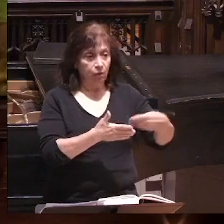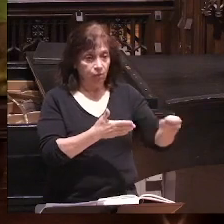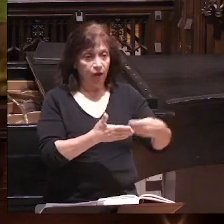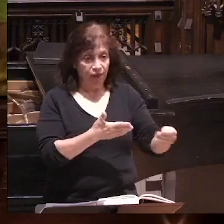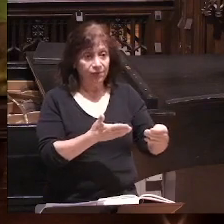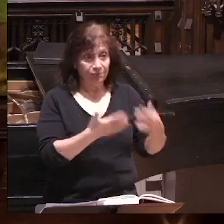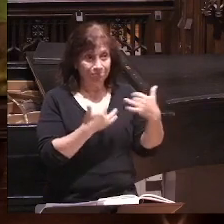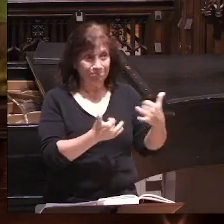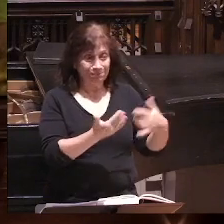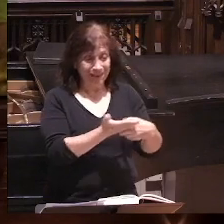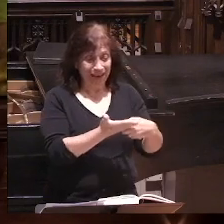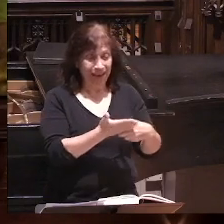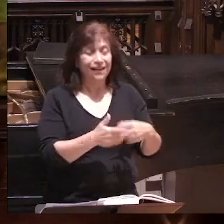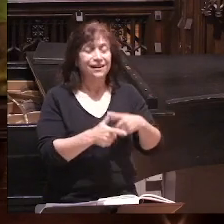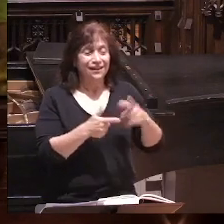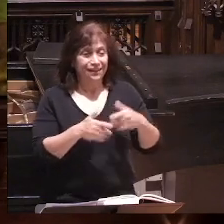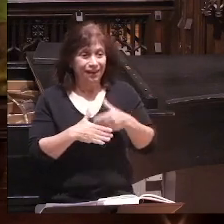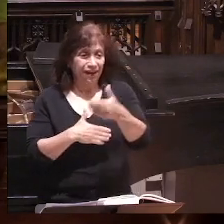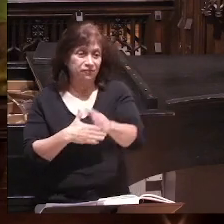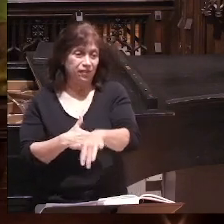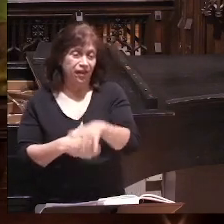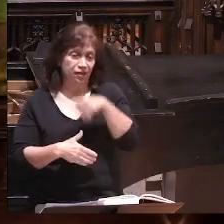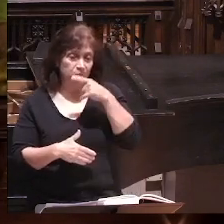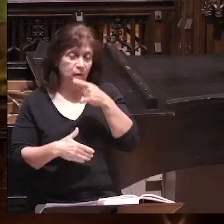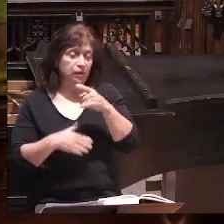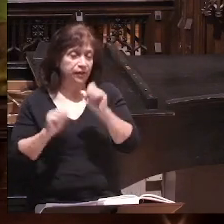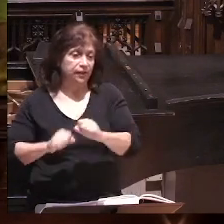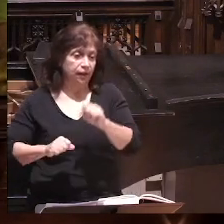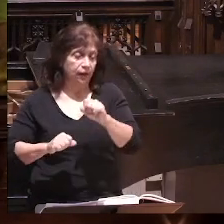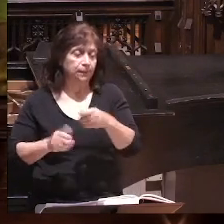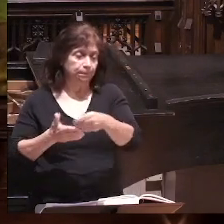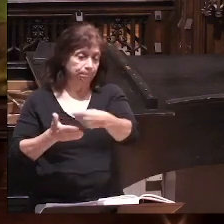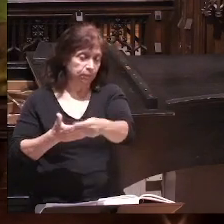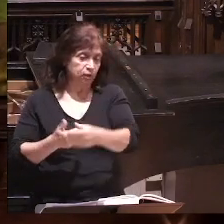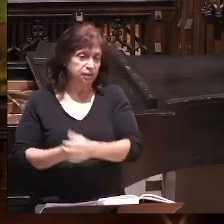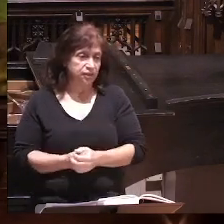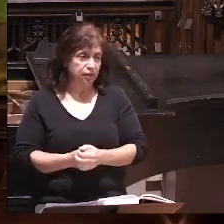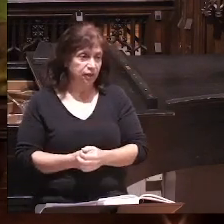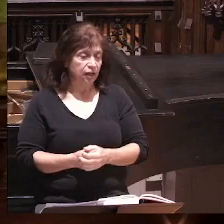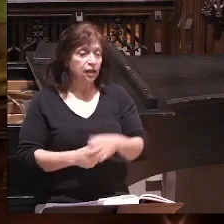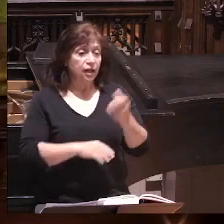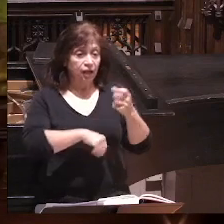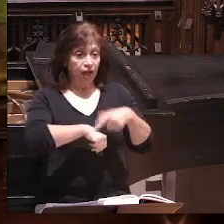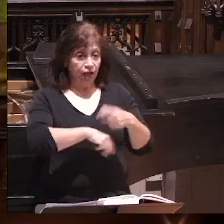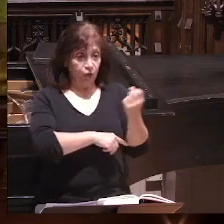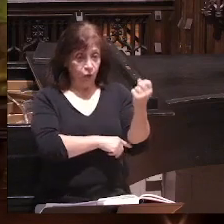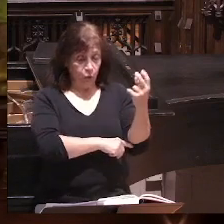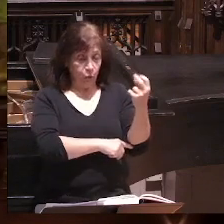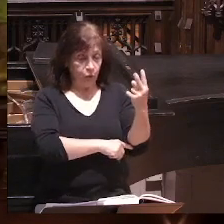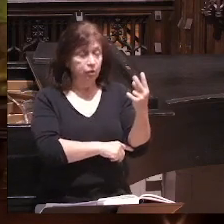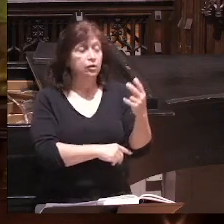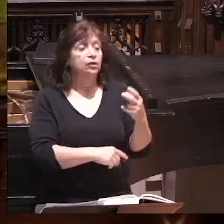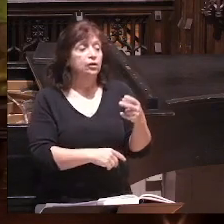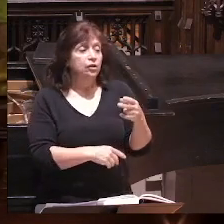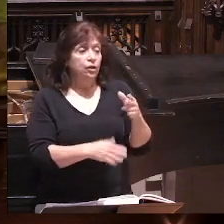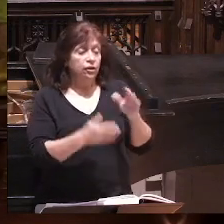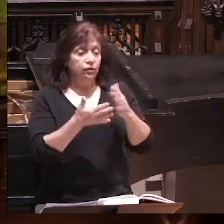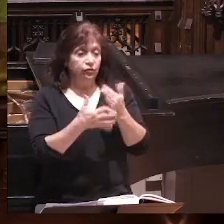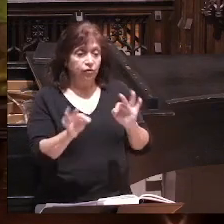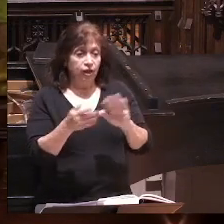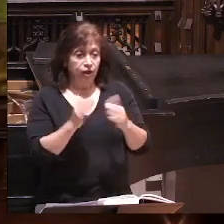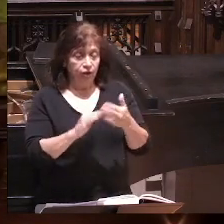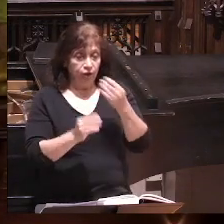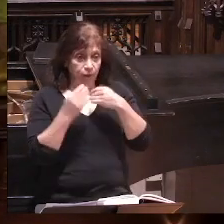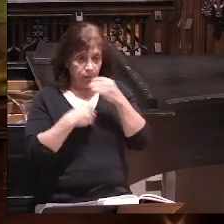hot, friends. 12 o'clock, our free community meal will take place in the parking lot. So I would ask that